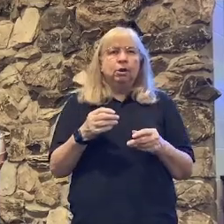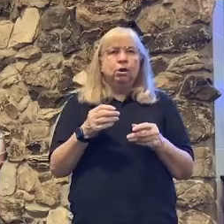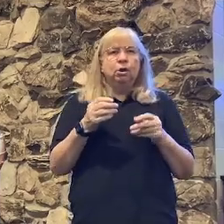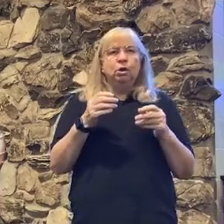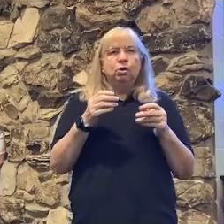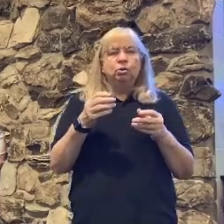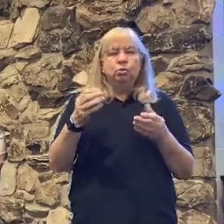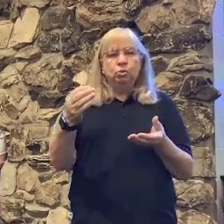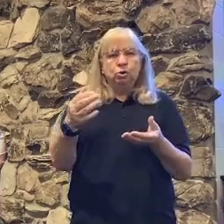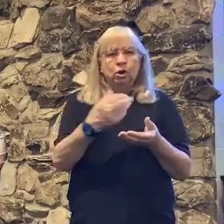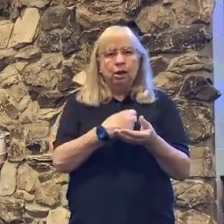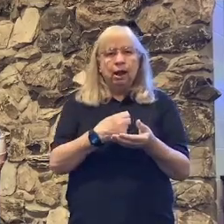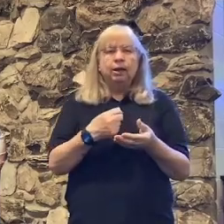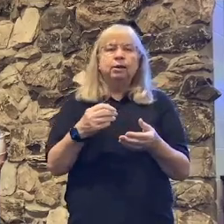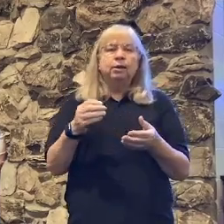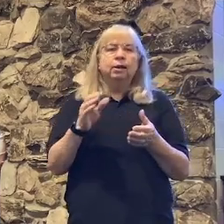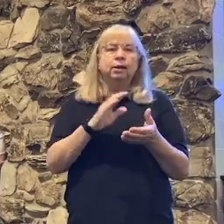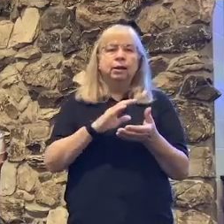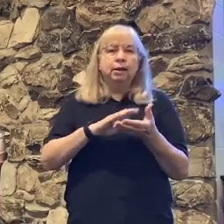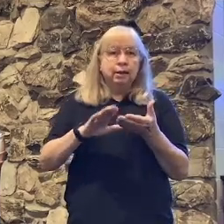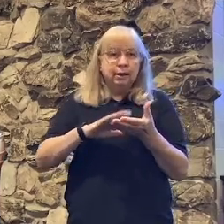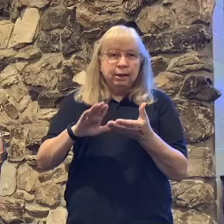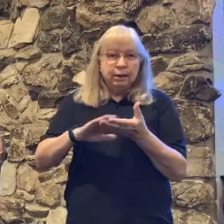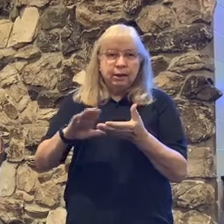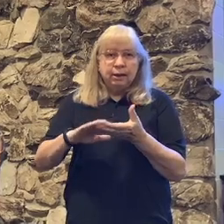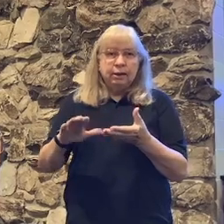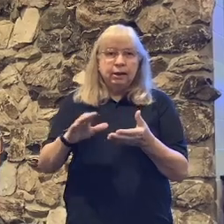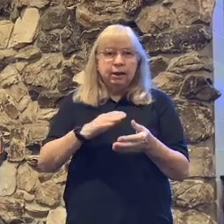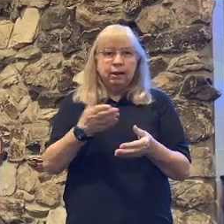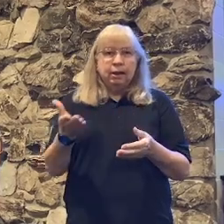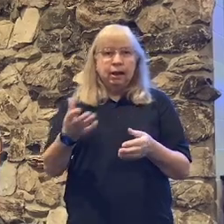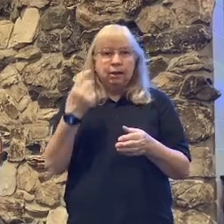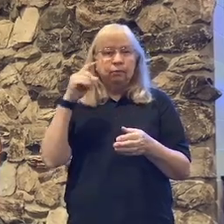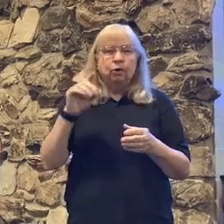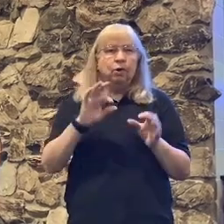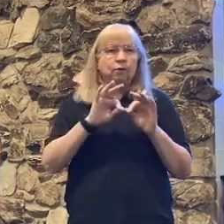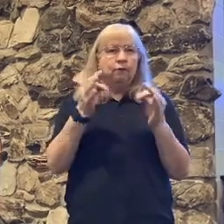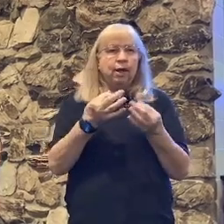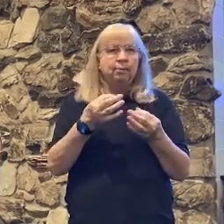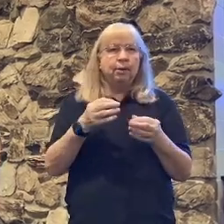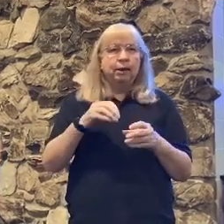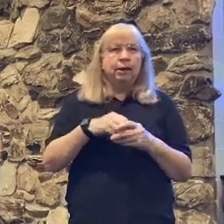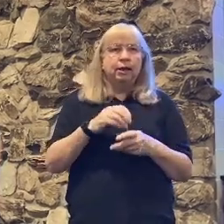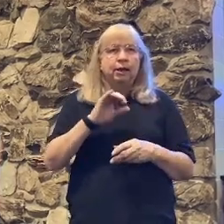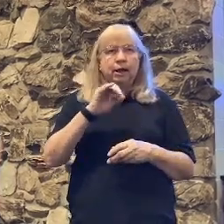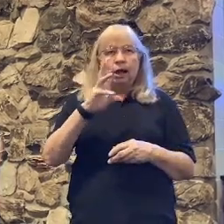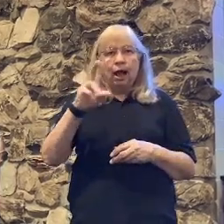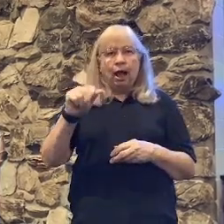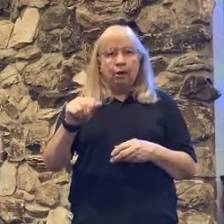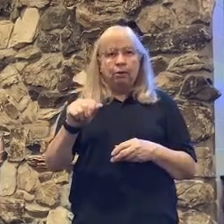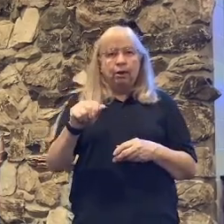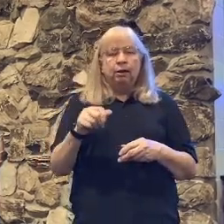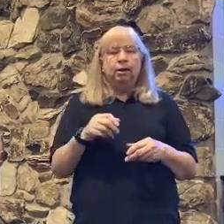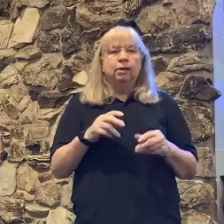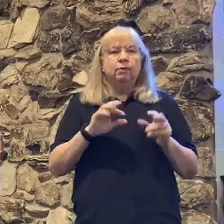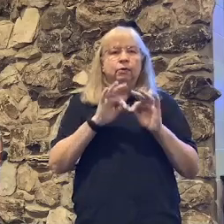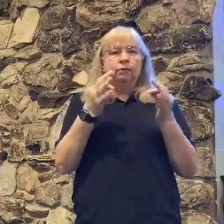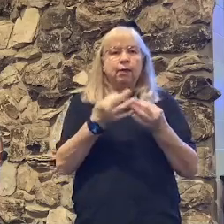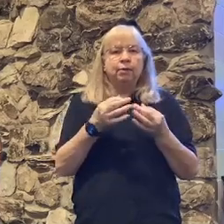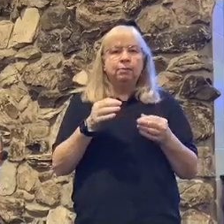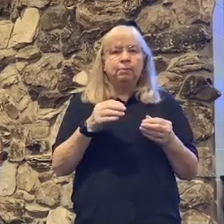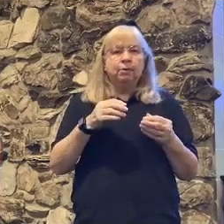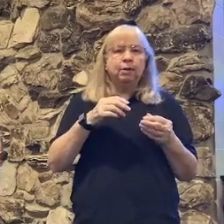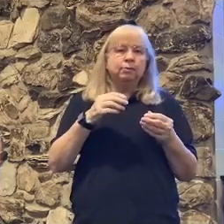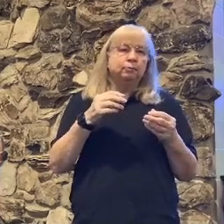collect cleaning supplies for families in Iowa that have been affected by